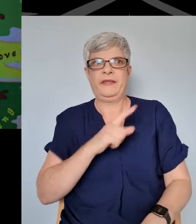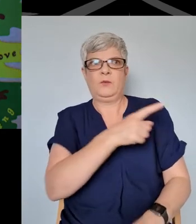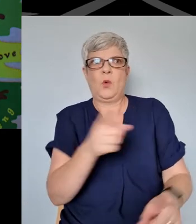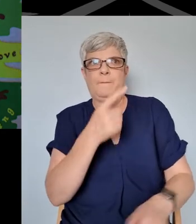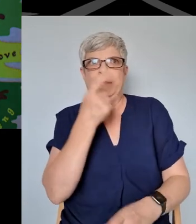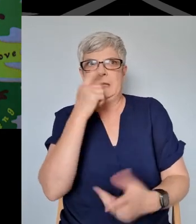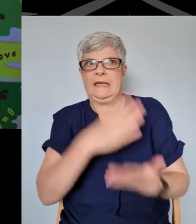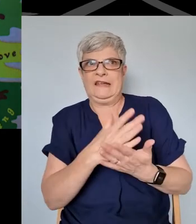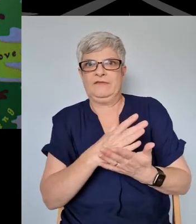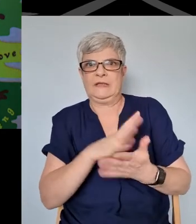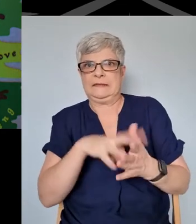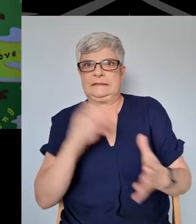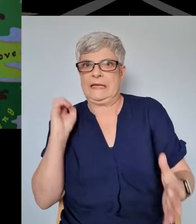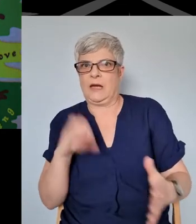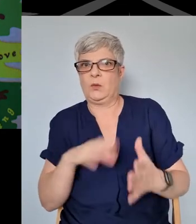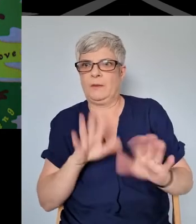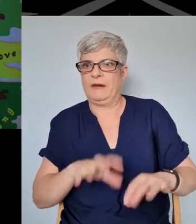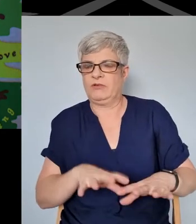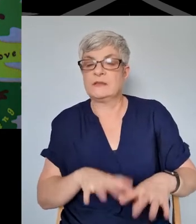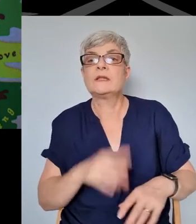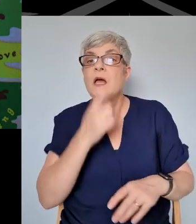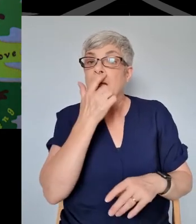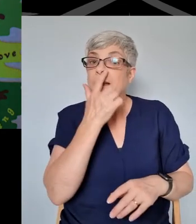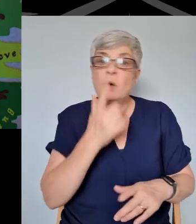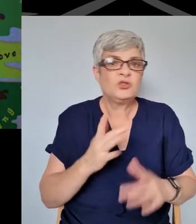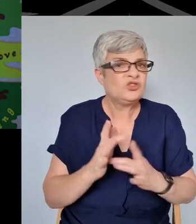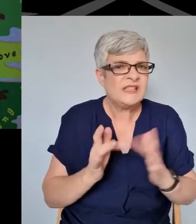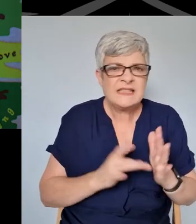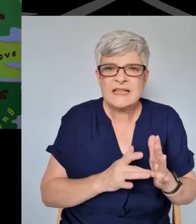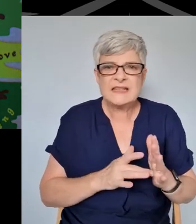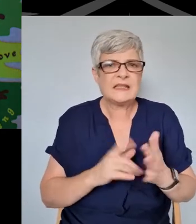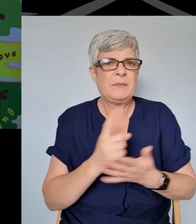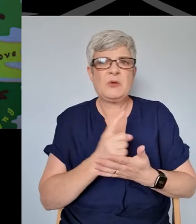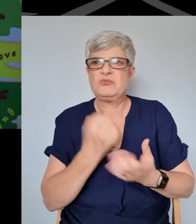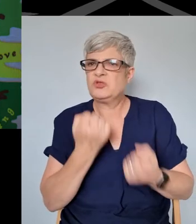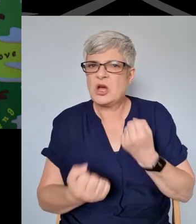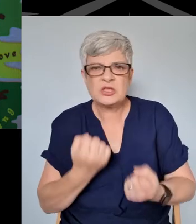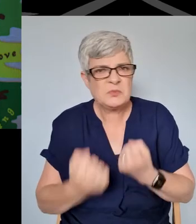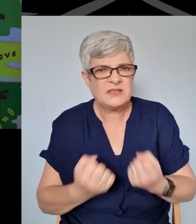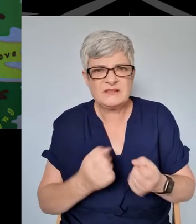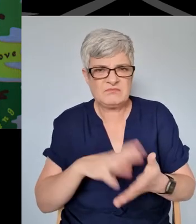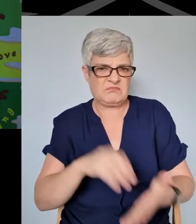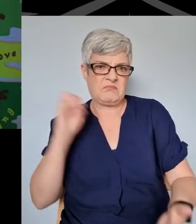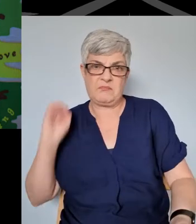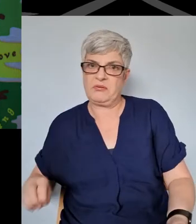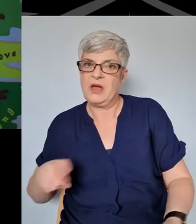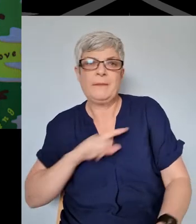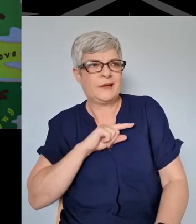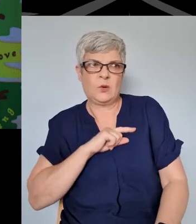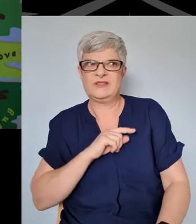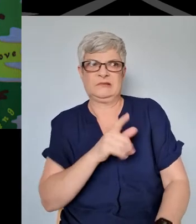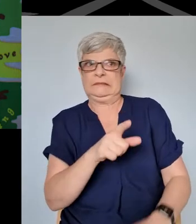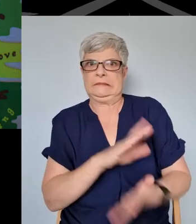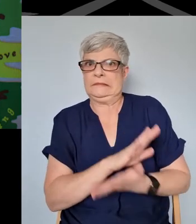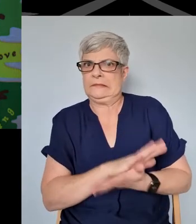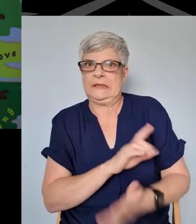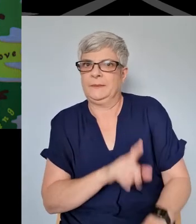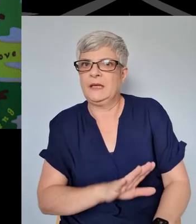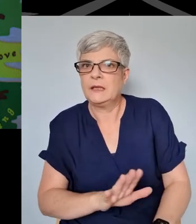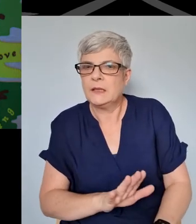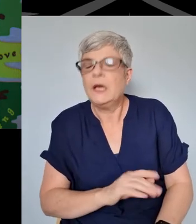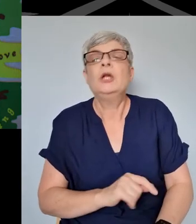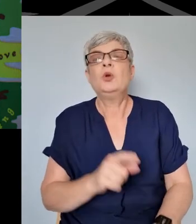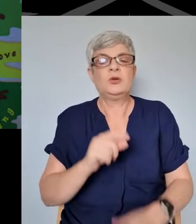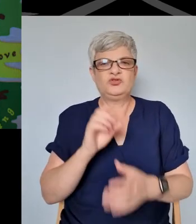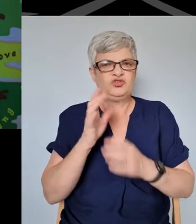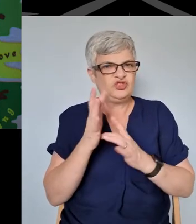ear. Not a Jesus shorn of his uncomfortable words of judgment, because, well, that's a bit unpleasant.